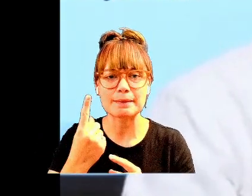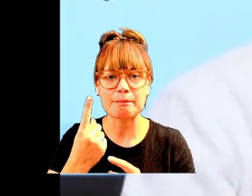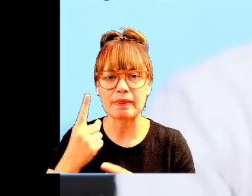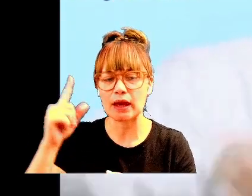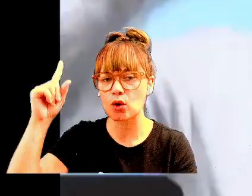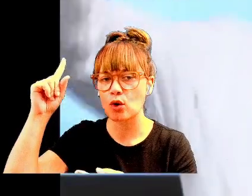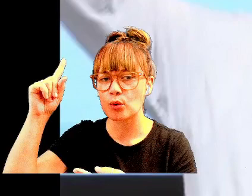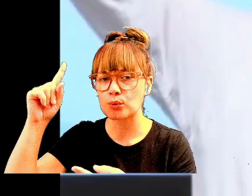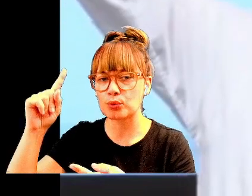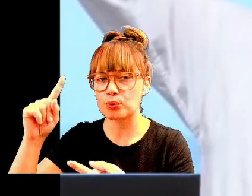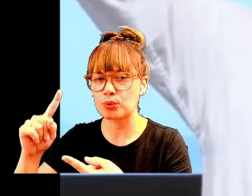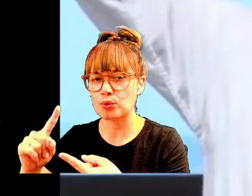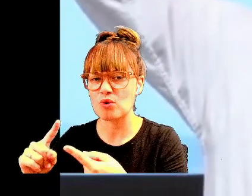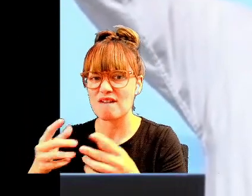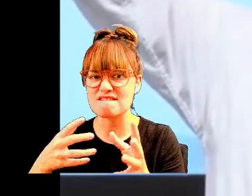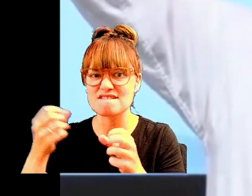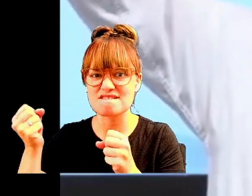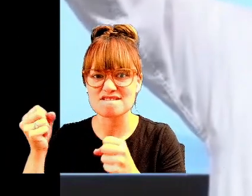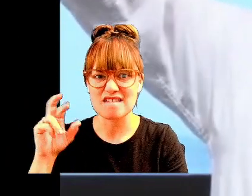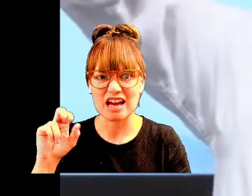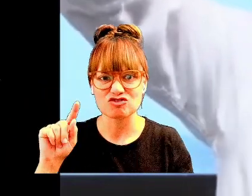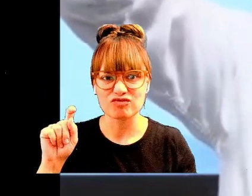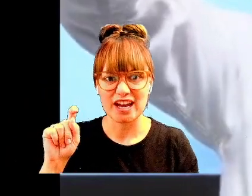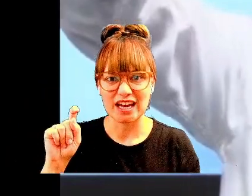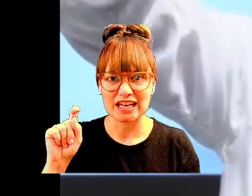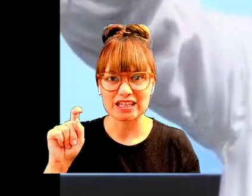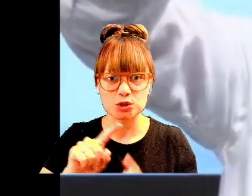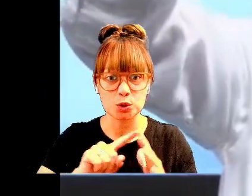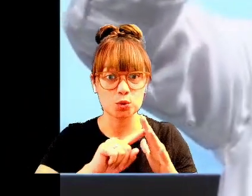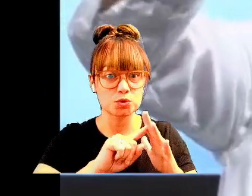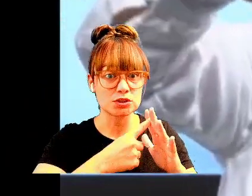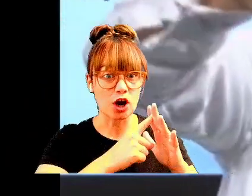exponential rate. It started off with a lot and then it just